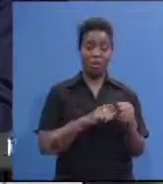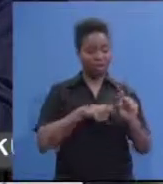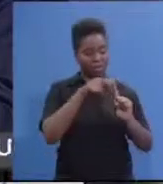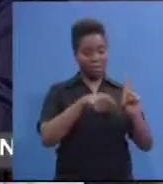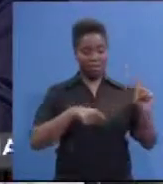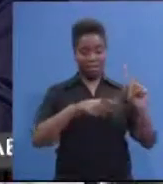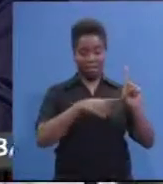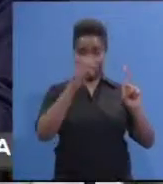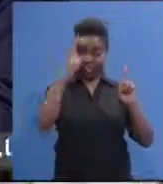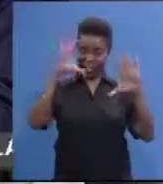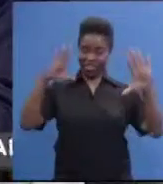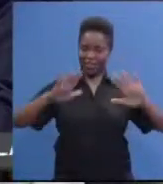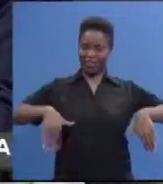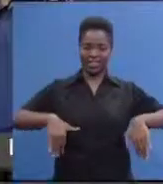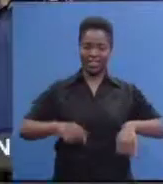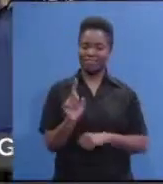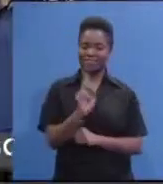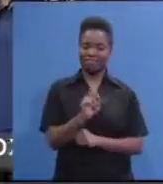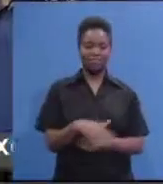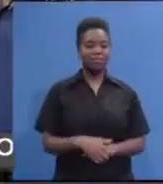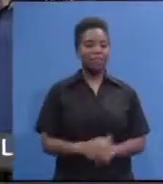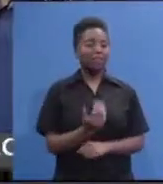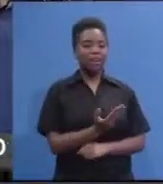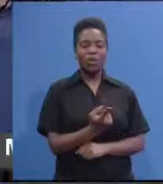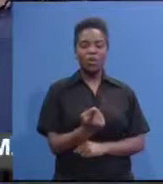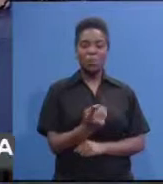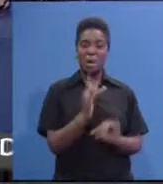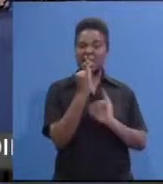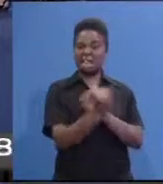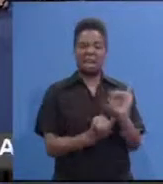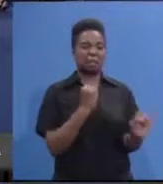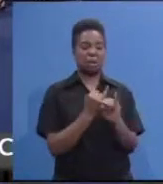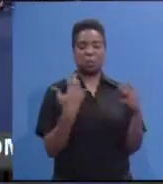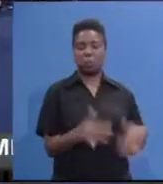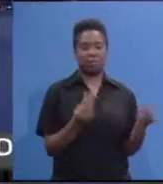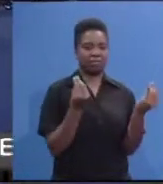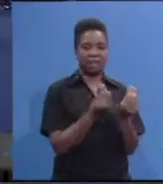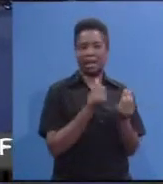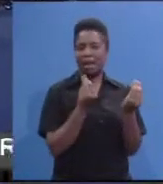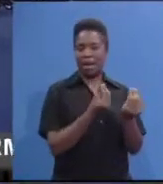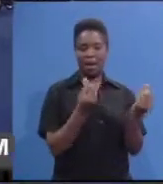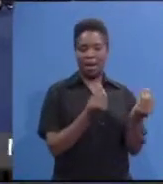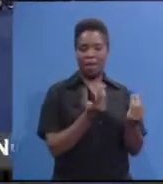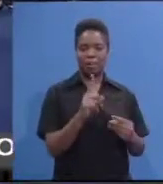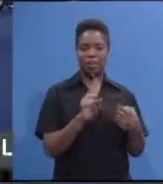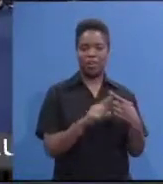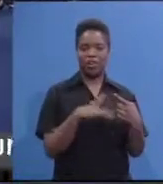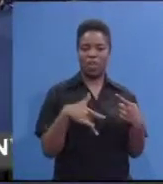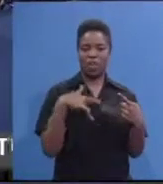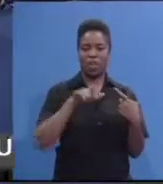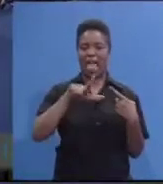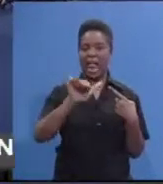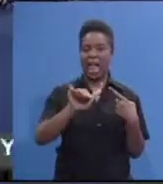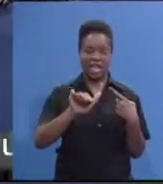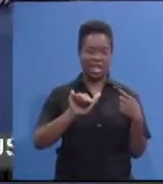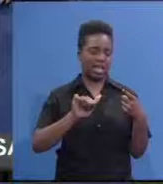journey. Well, Kaifas, you are probably one of the most international of our guests that we've had today. You lived in Los Angeles. Mm-hmm. You